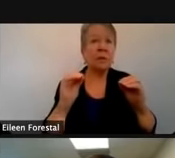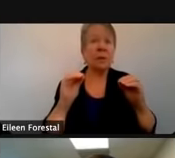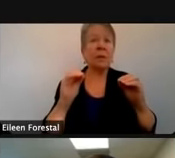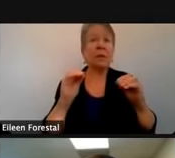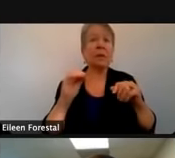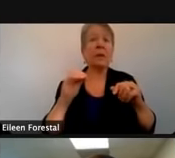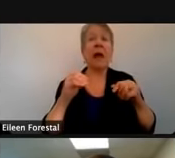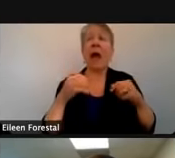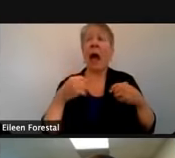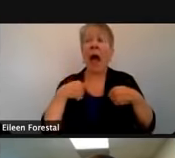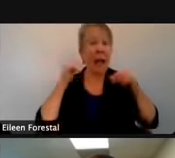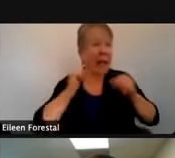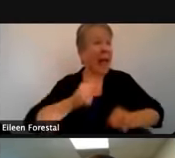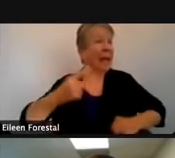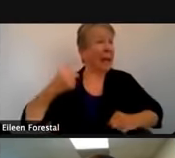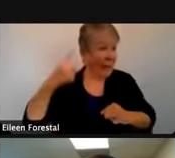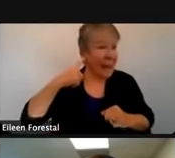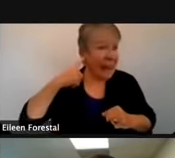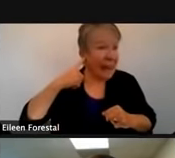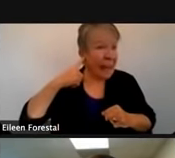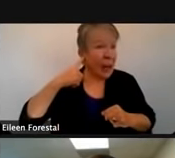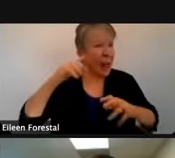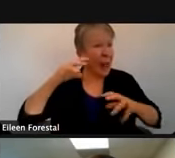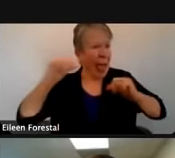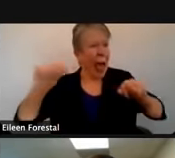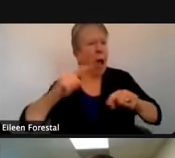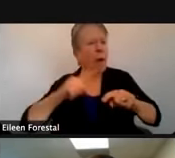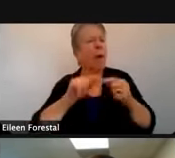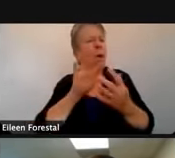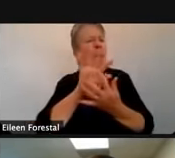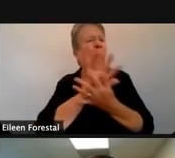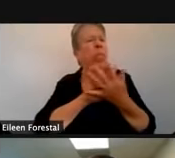very Scratchy.